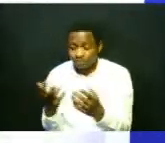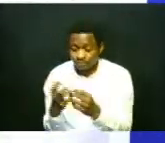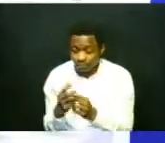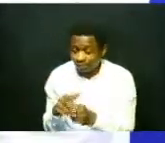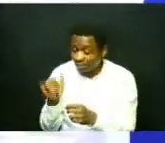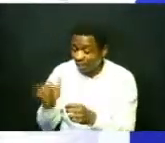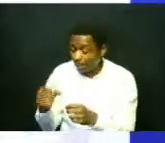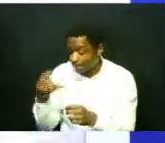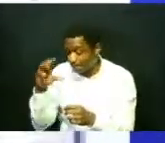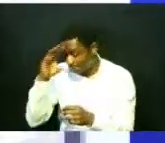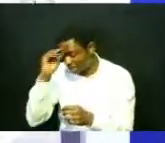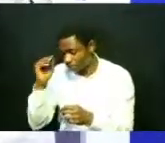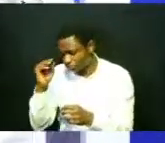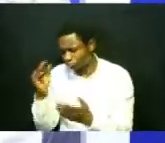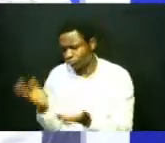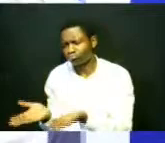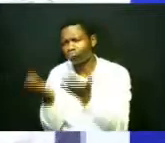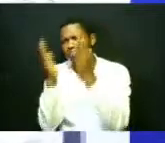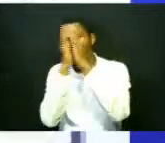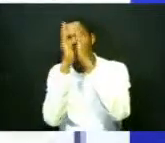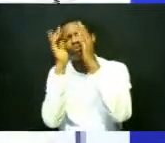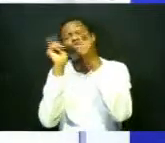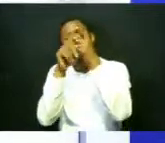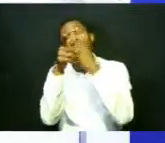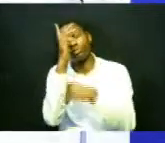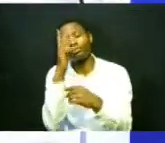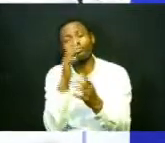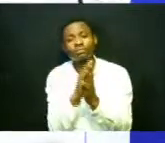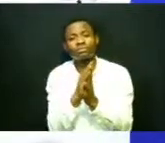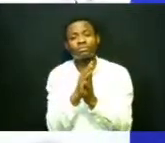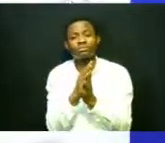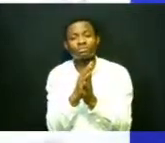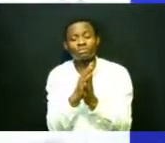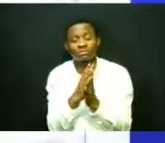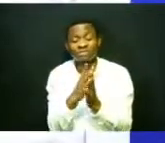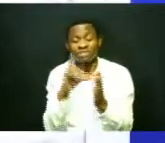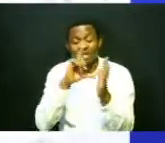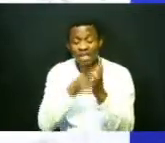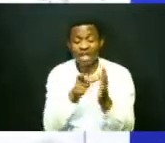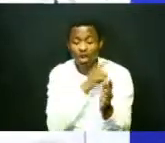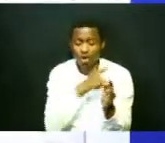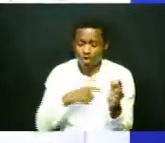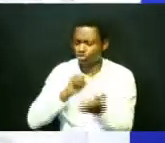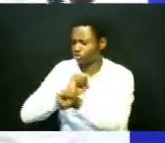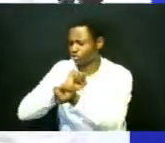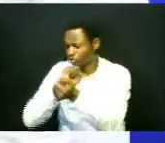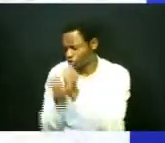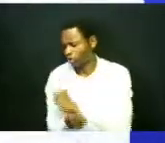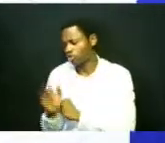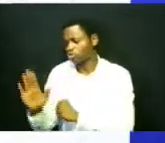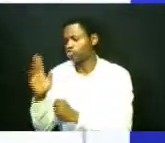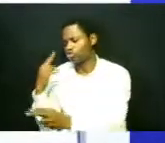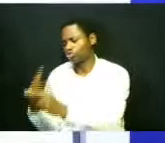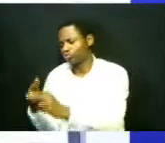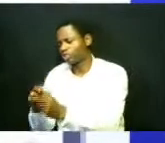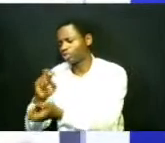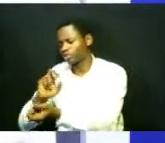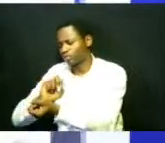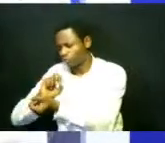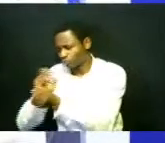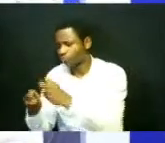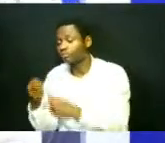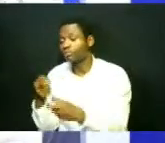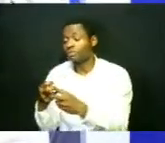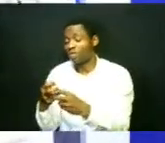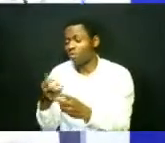This man lifted prayer and the Lord changed his situation. He said it was